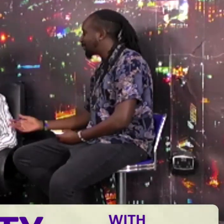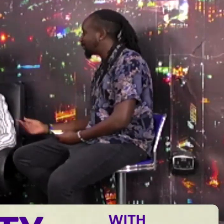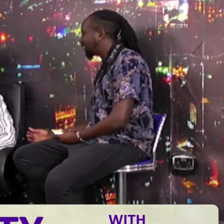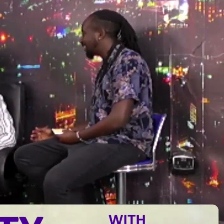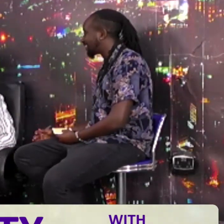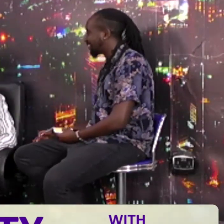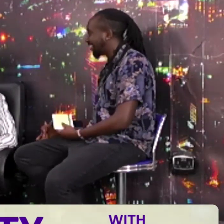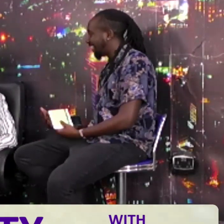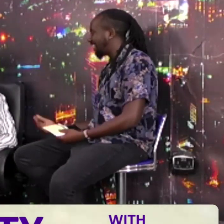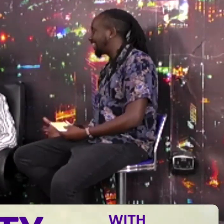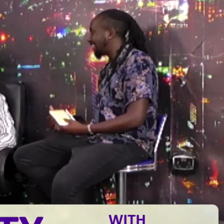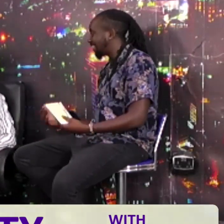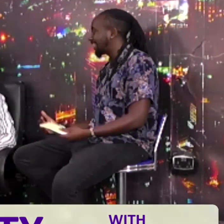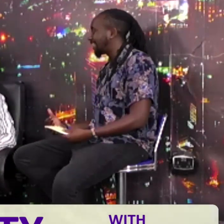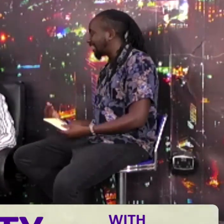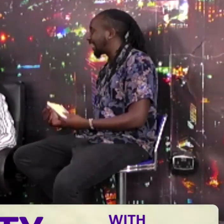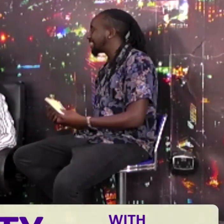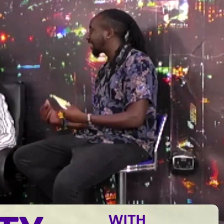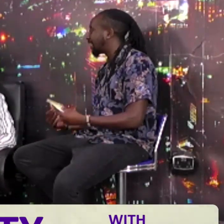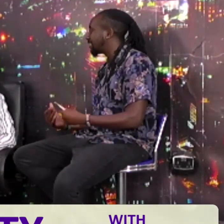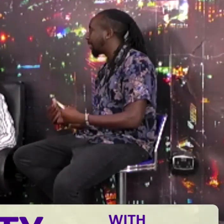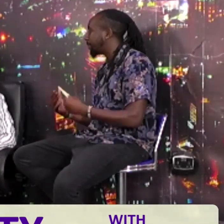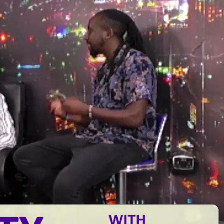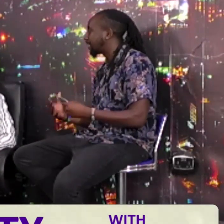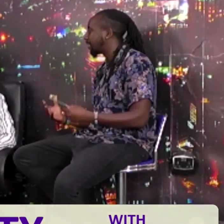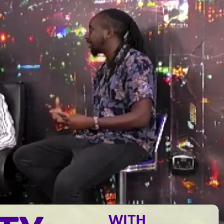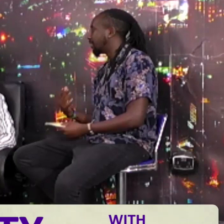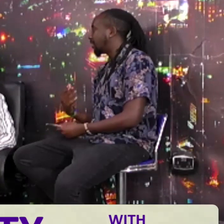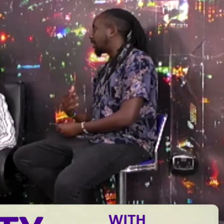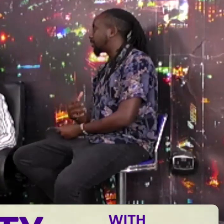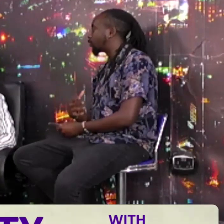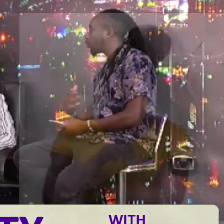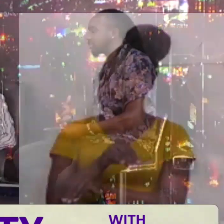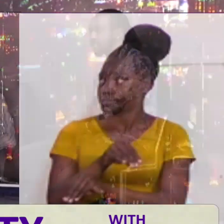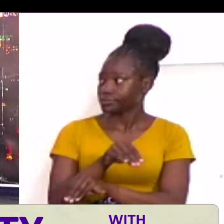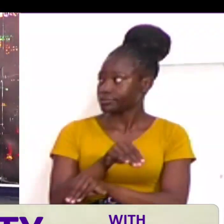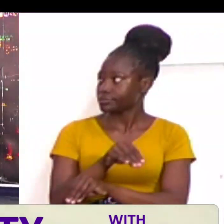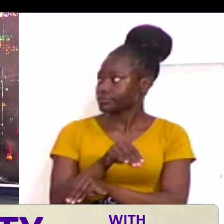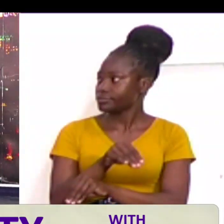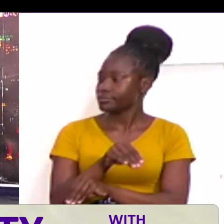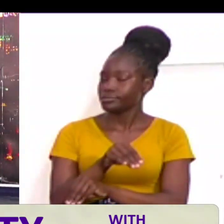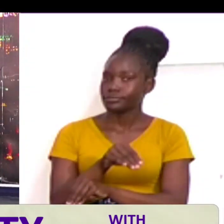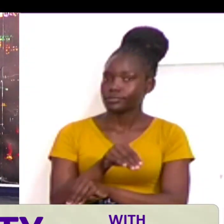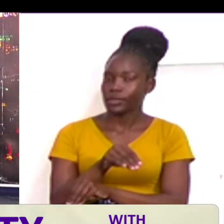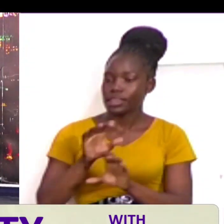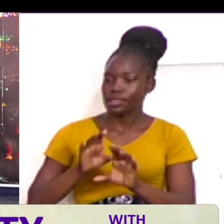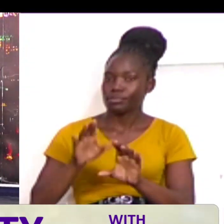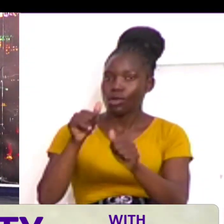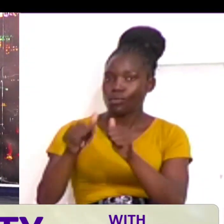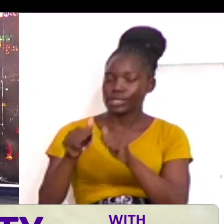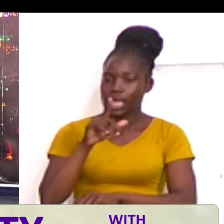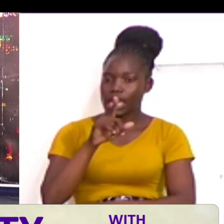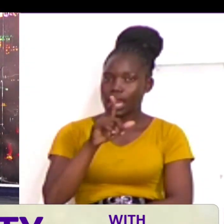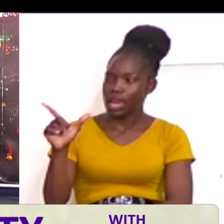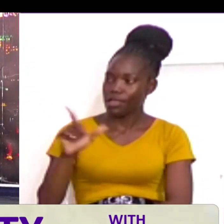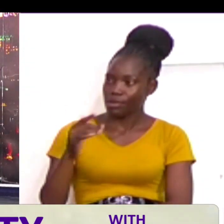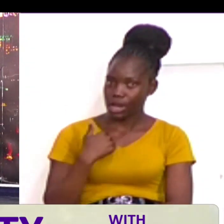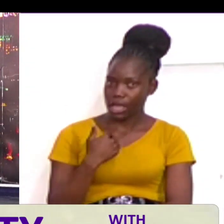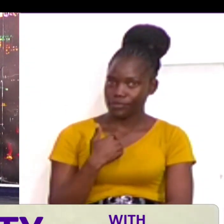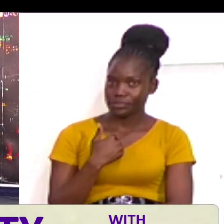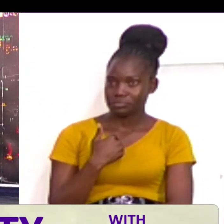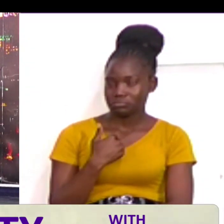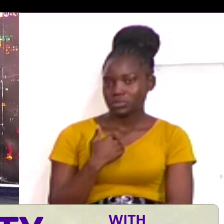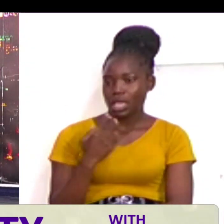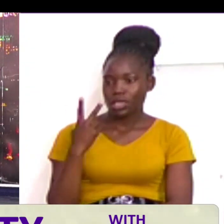What about you, Felix? Nani anaweza kaliza amenyane na kikosi and the pressure that Liverpool has right now? You see,